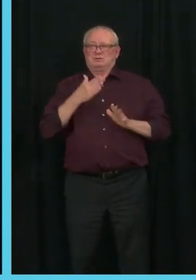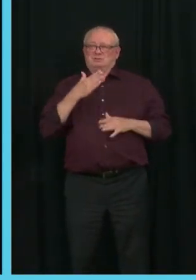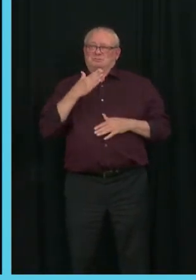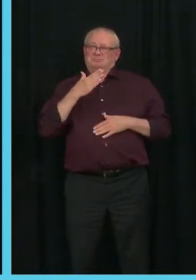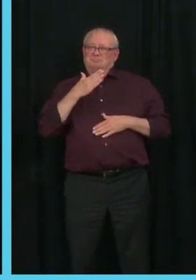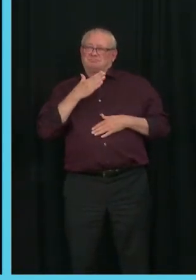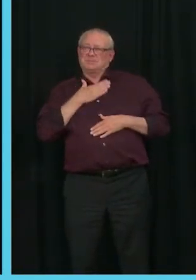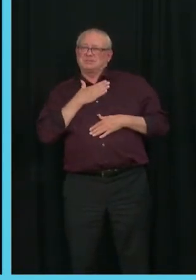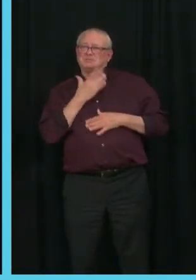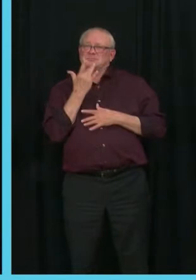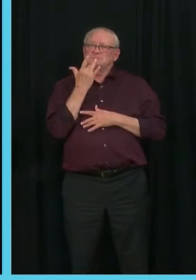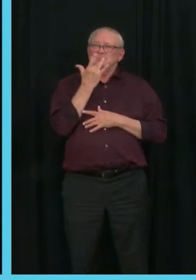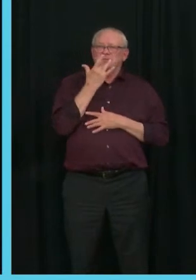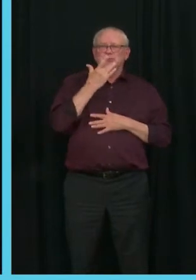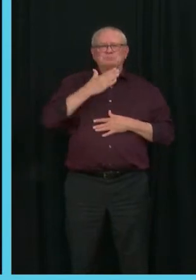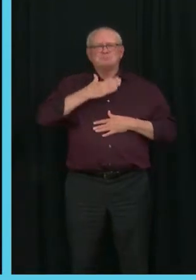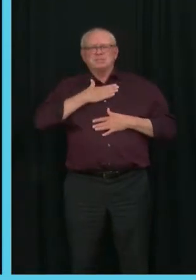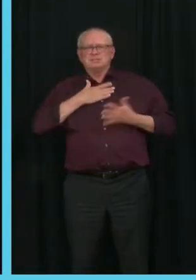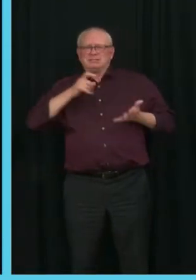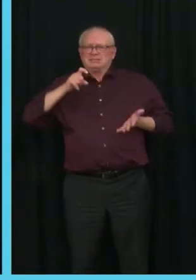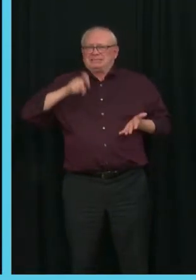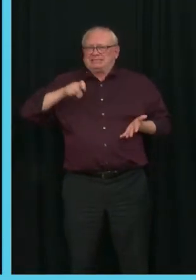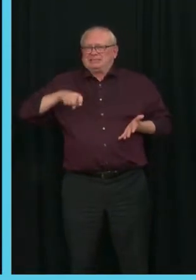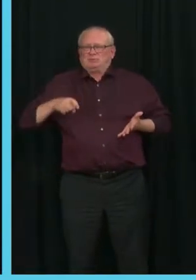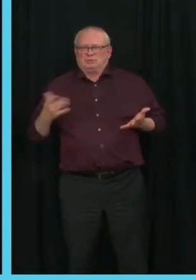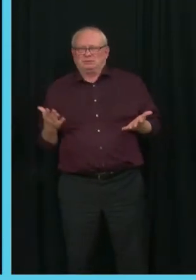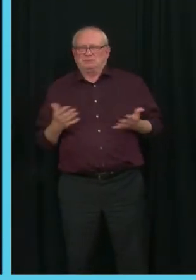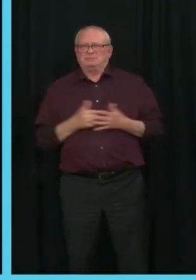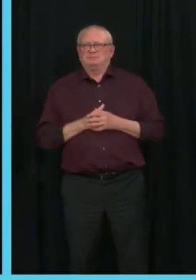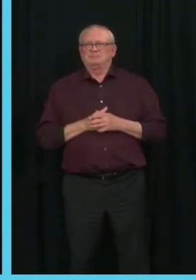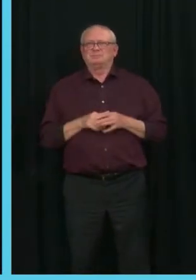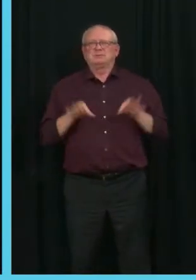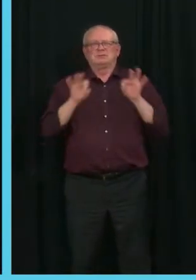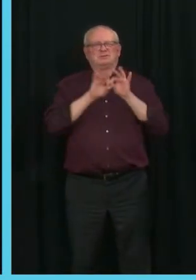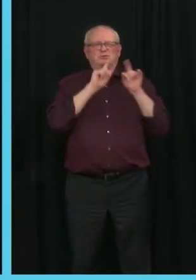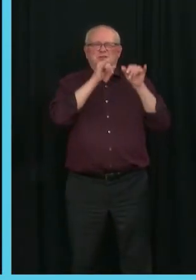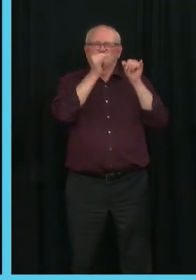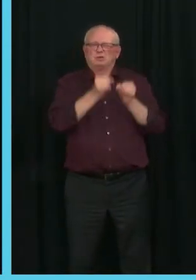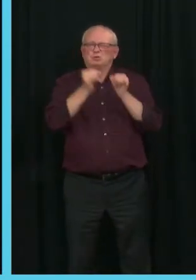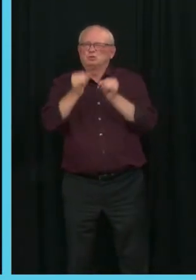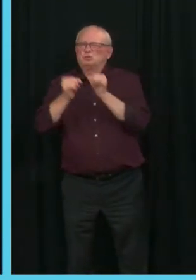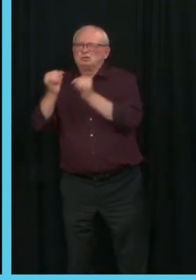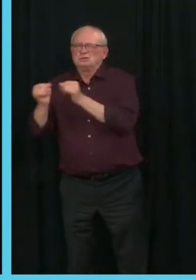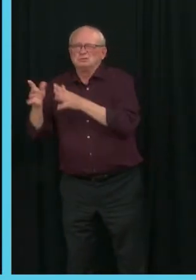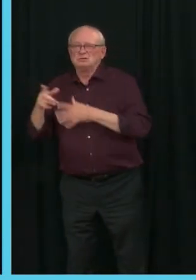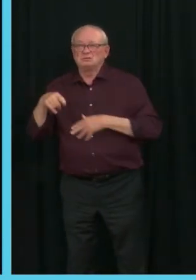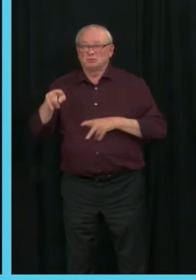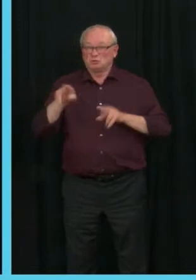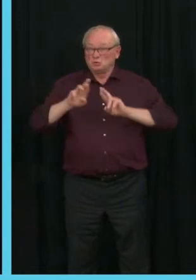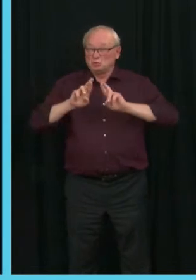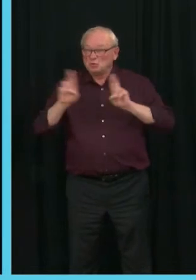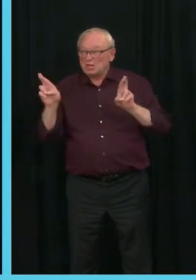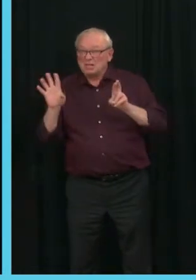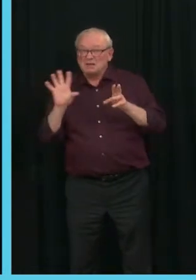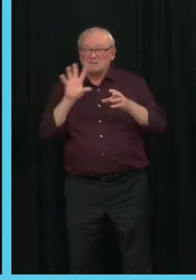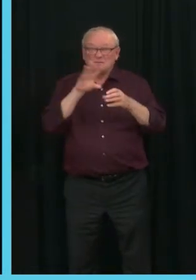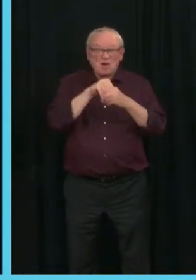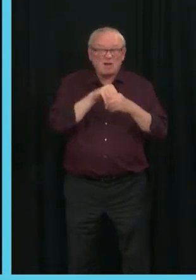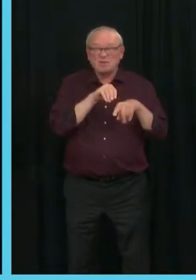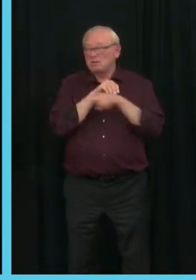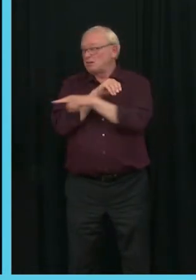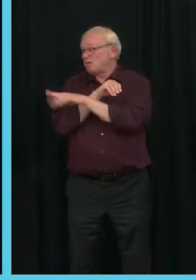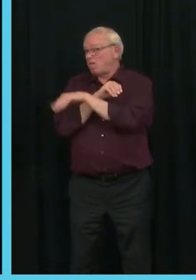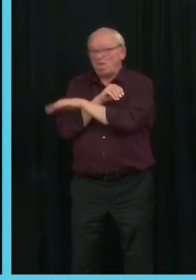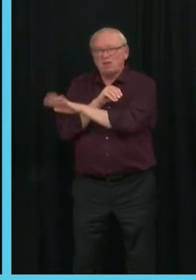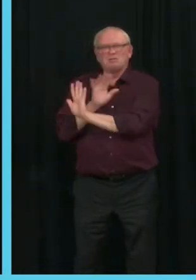have. Each of us needs to move at our own pace, and this is okay. We need to be compassionate and supportive